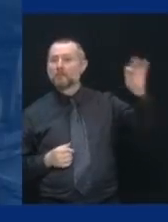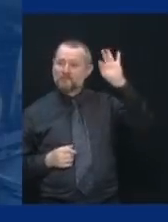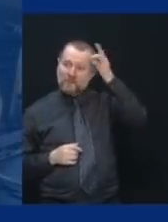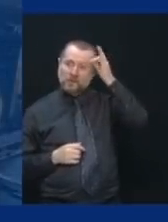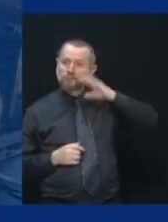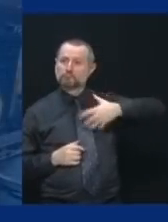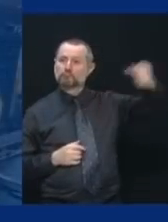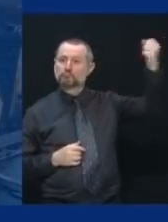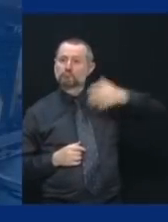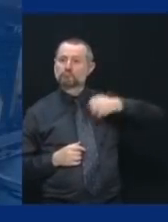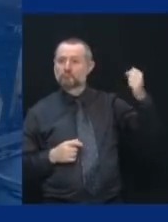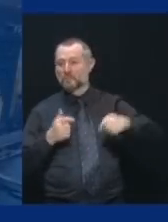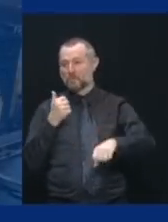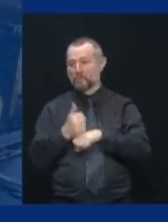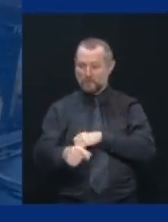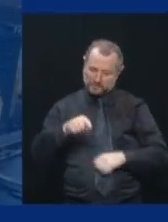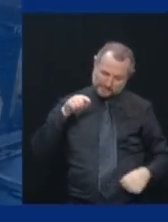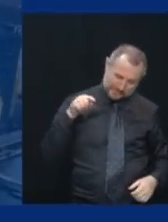SALT law.